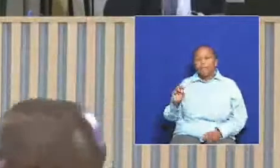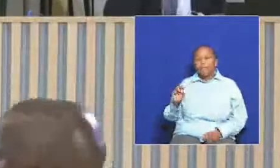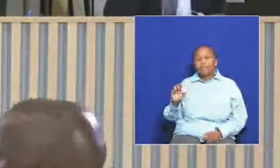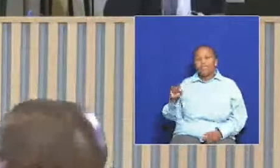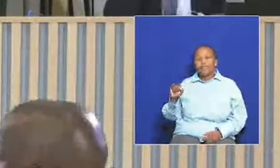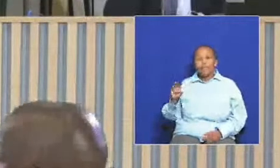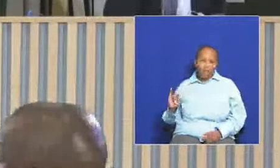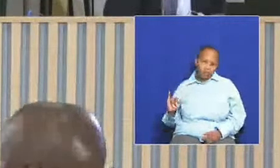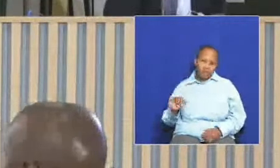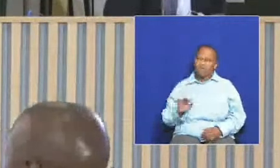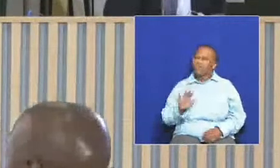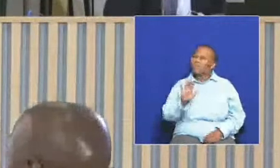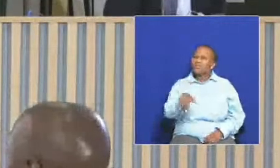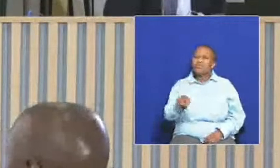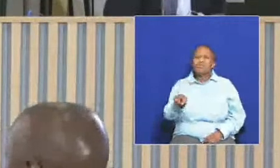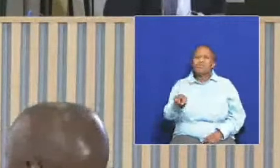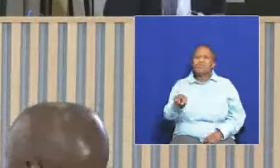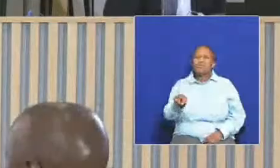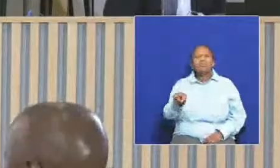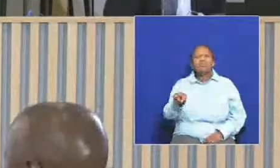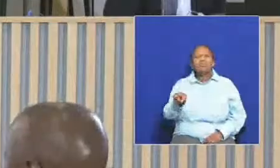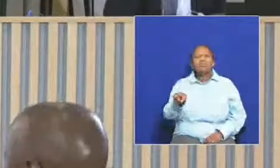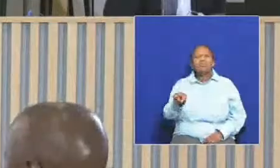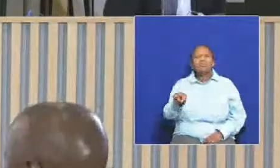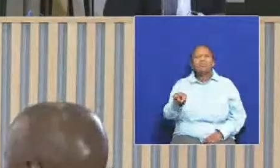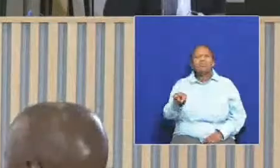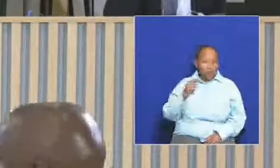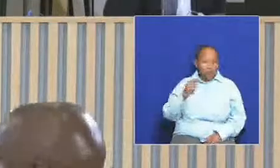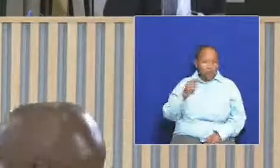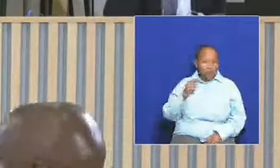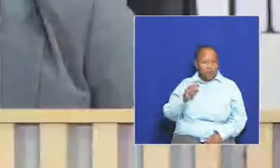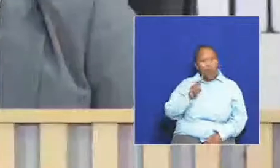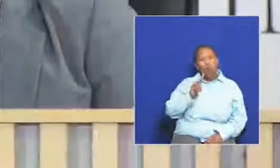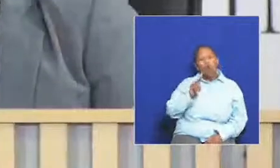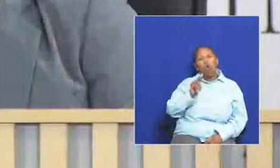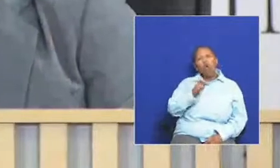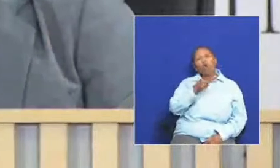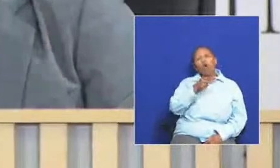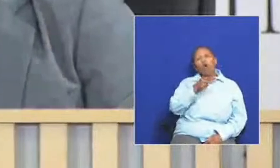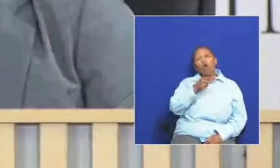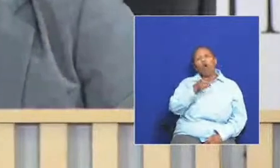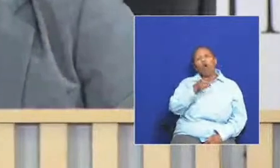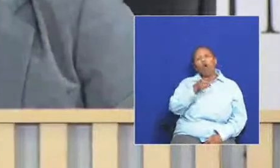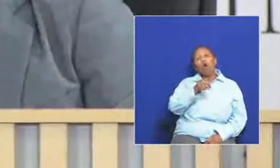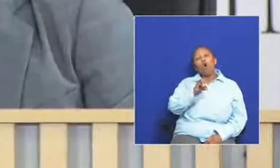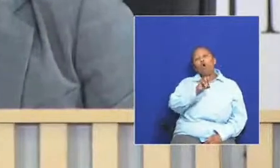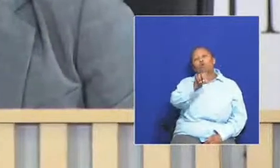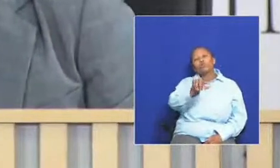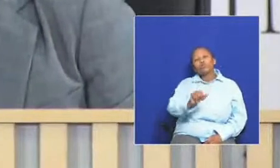you're trying to make sense of the importance of this evidence. Mr. Koza, I don't know him.